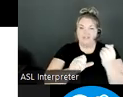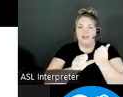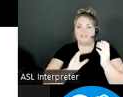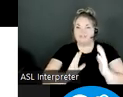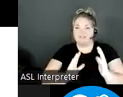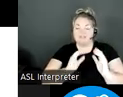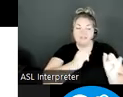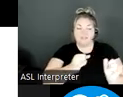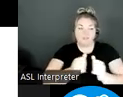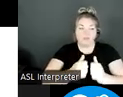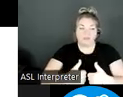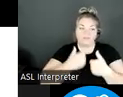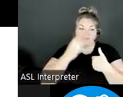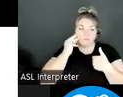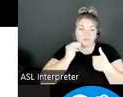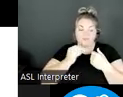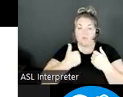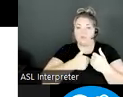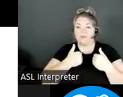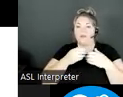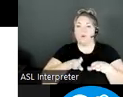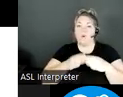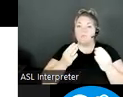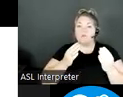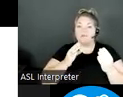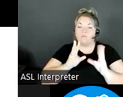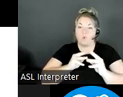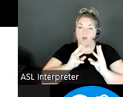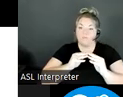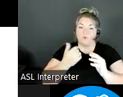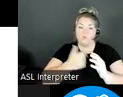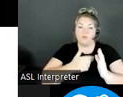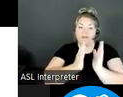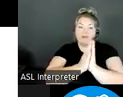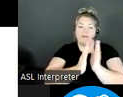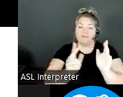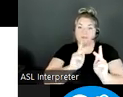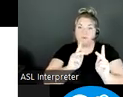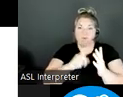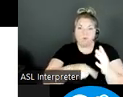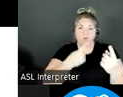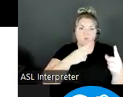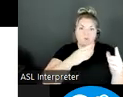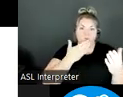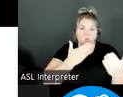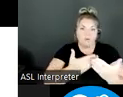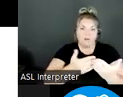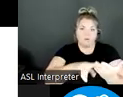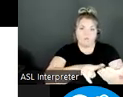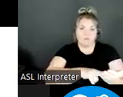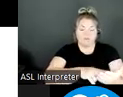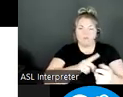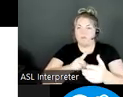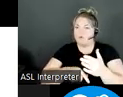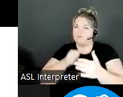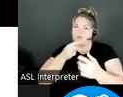lived experience. We had open forums. We asked people what was working well in contracting and what was not working